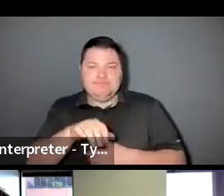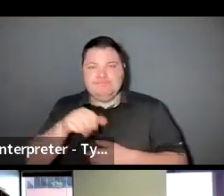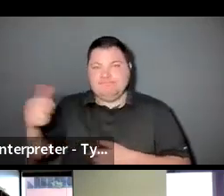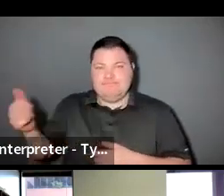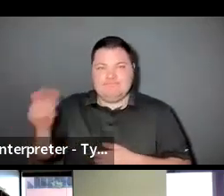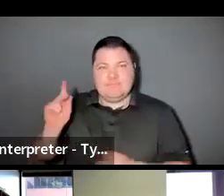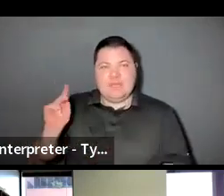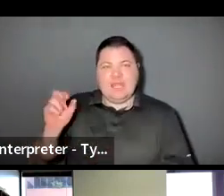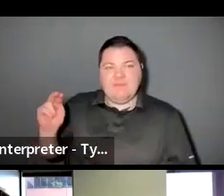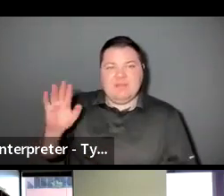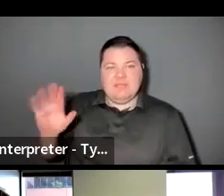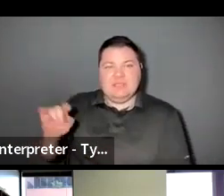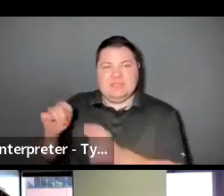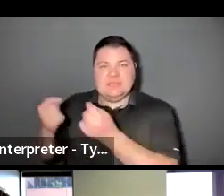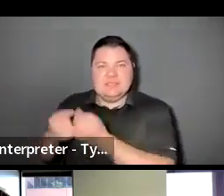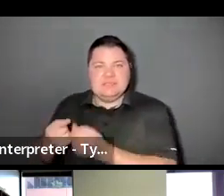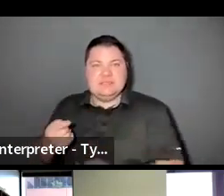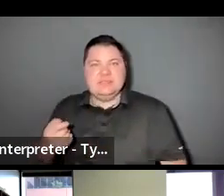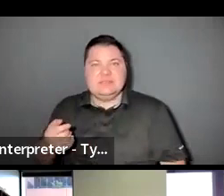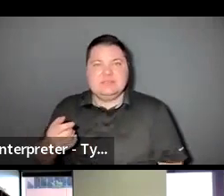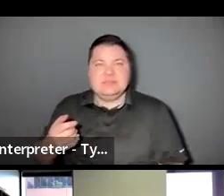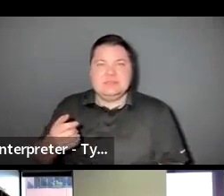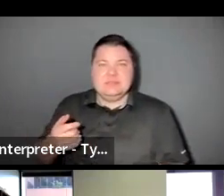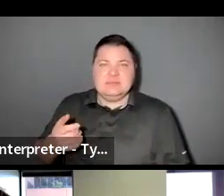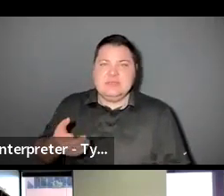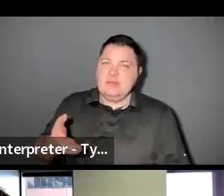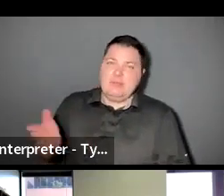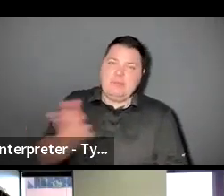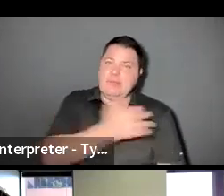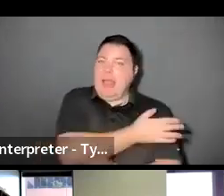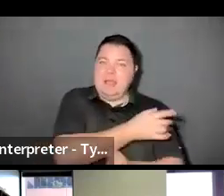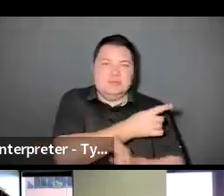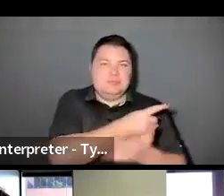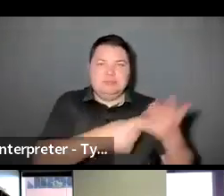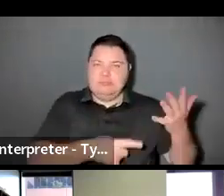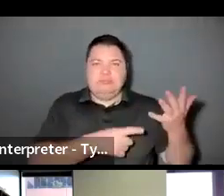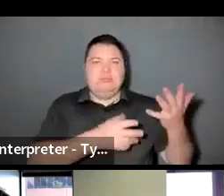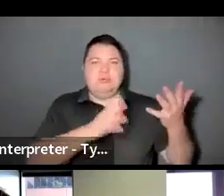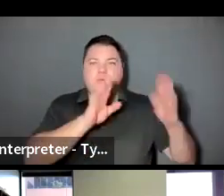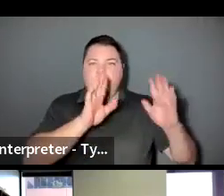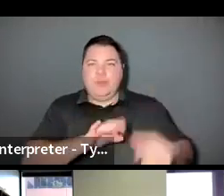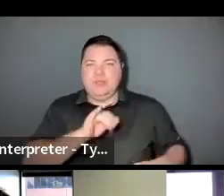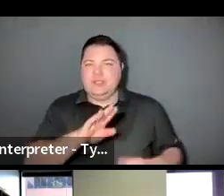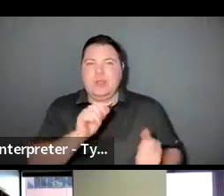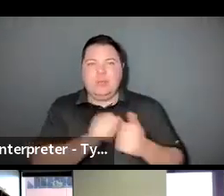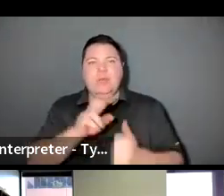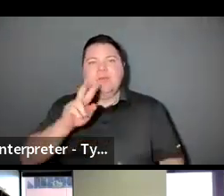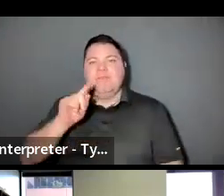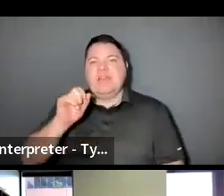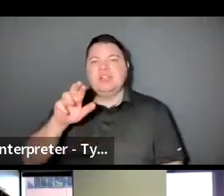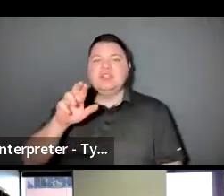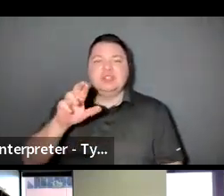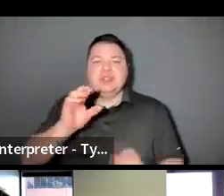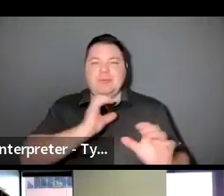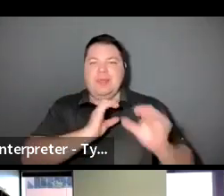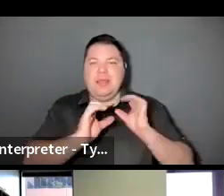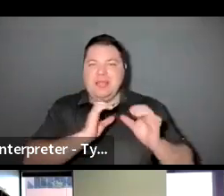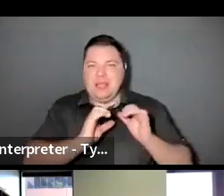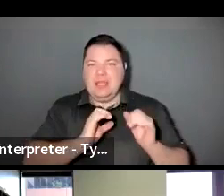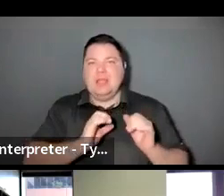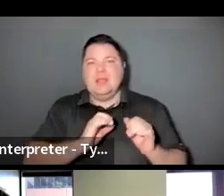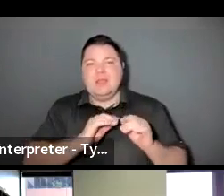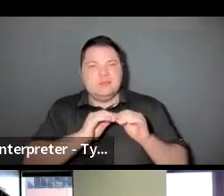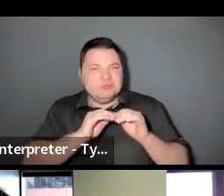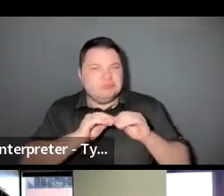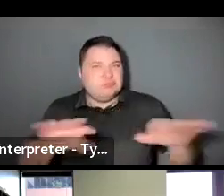and his team, prior to my inception here, they had done a phenomenal job with vector communications of getting out into the